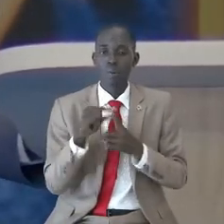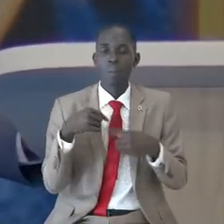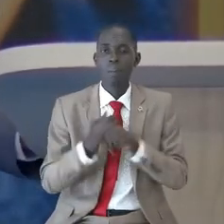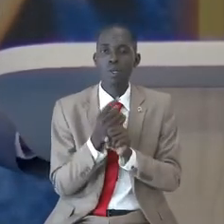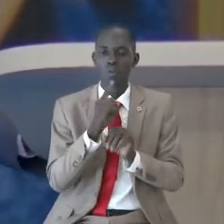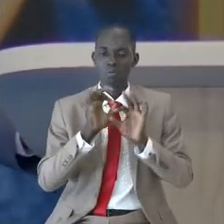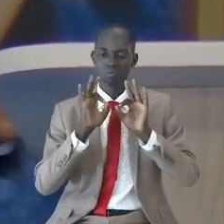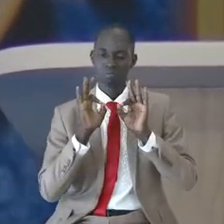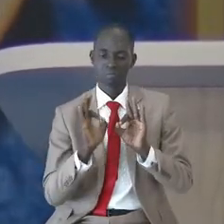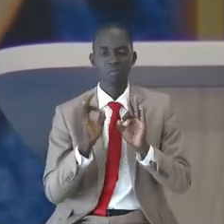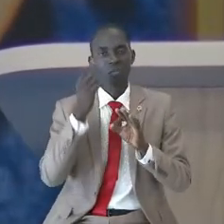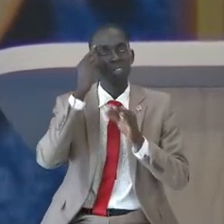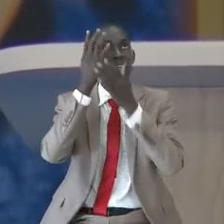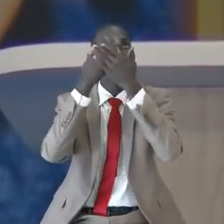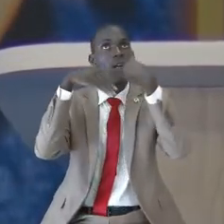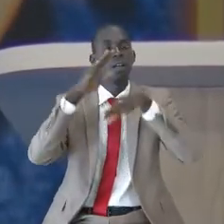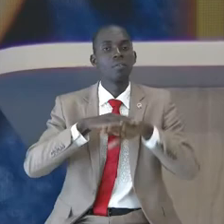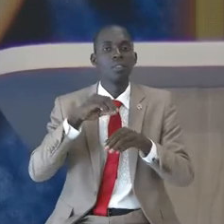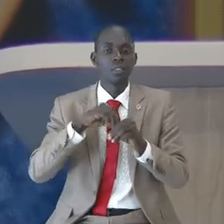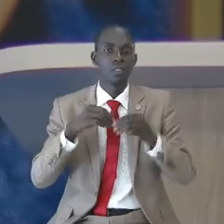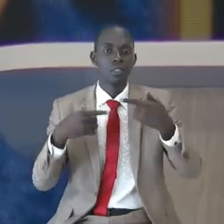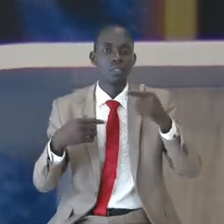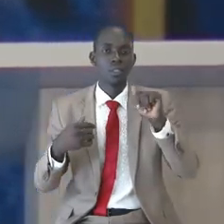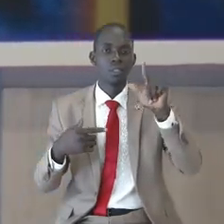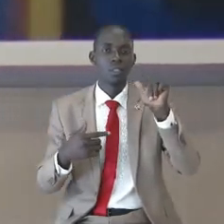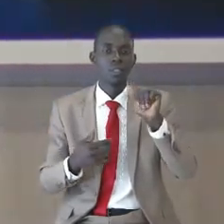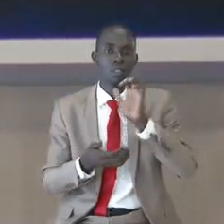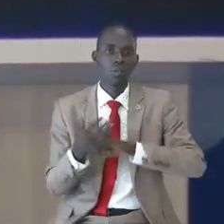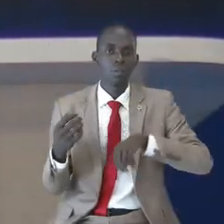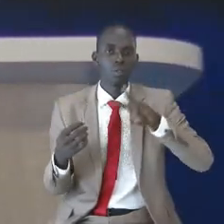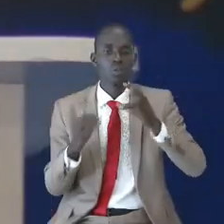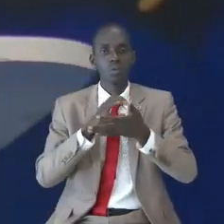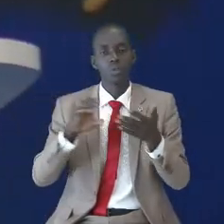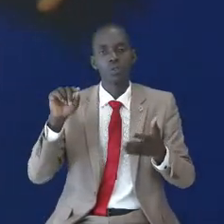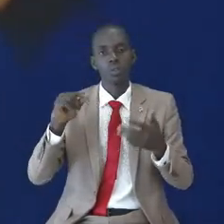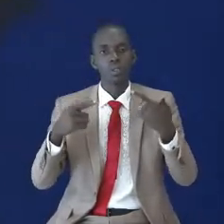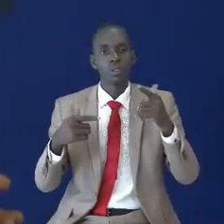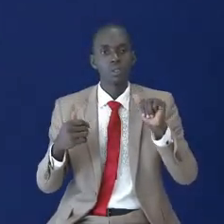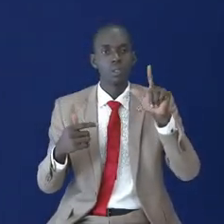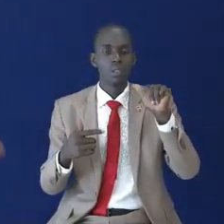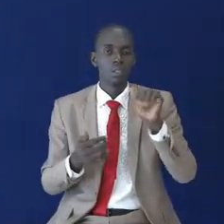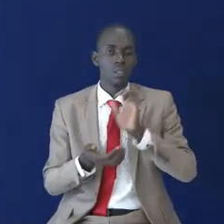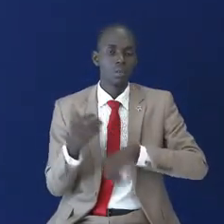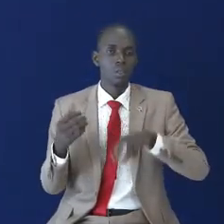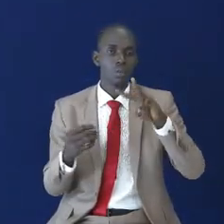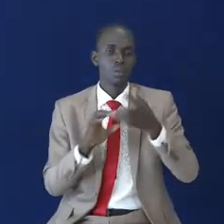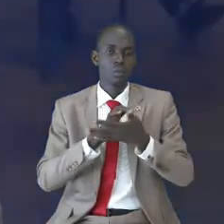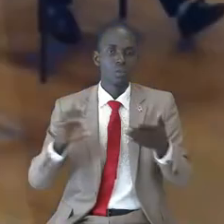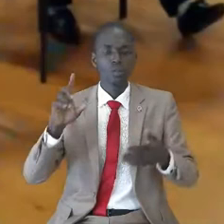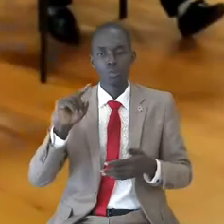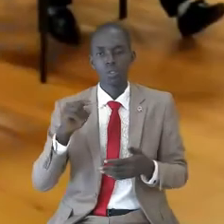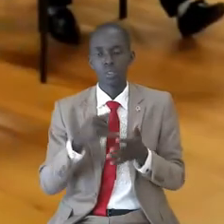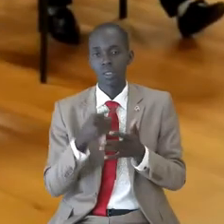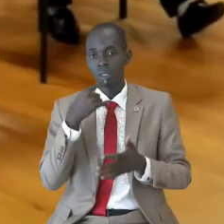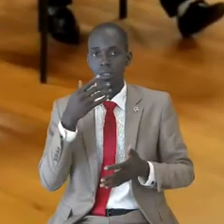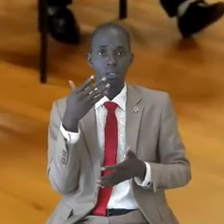for heaven. In Galatians chapter 2, reading from verse 20, Galatians chapter 2, we're looking at verse